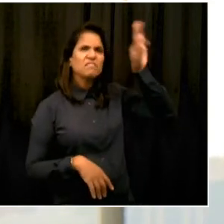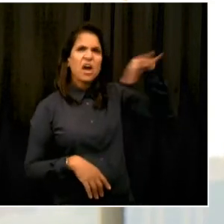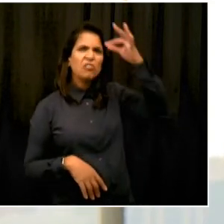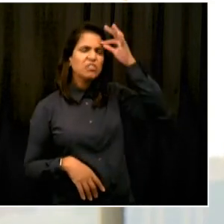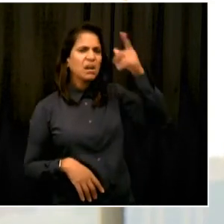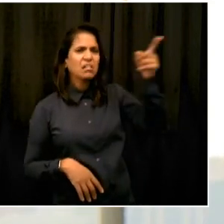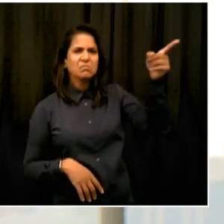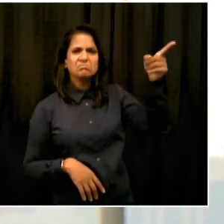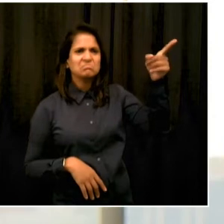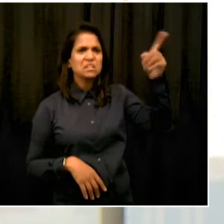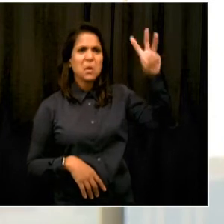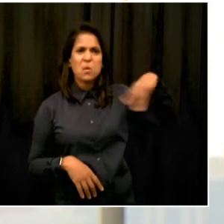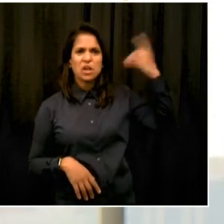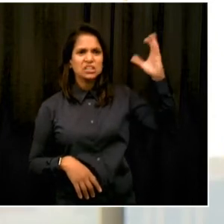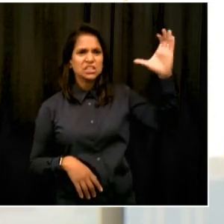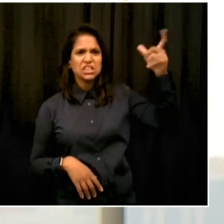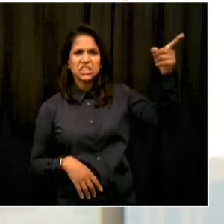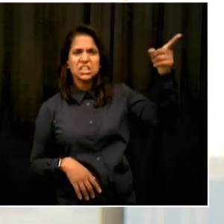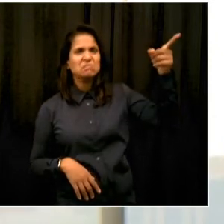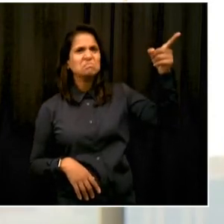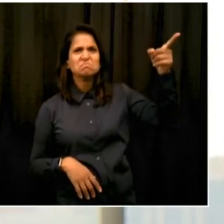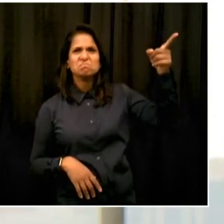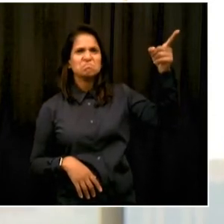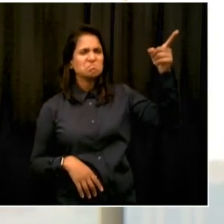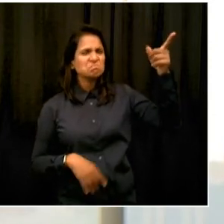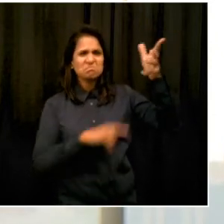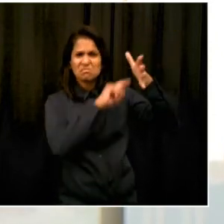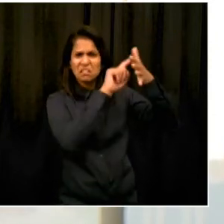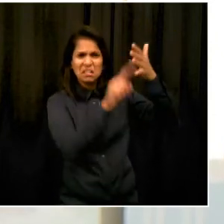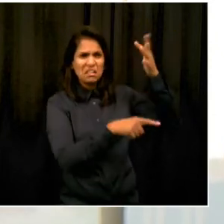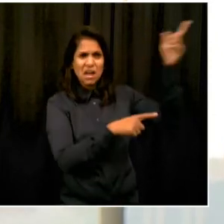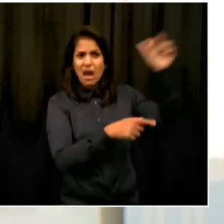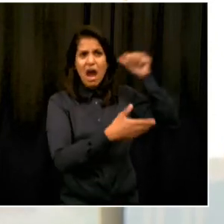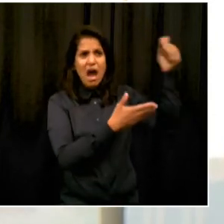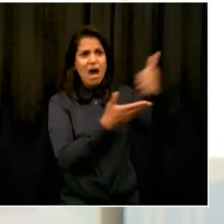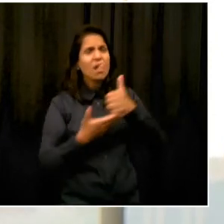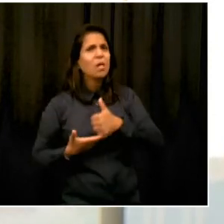All the times we asked for help and it was ignored.